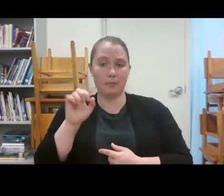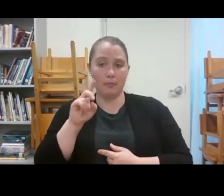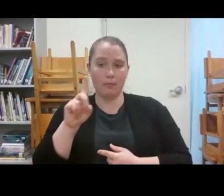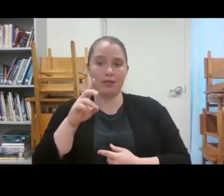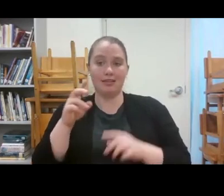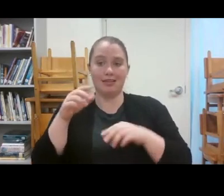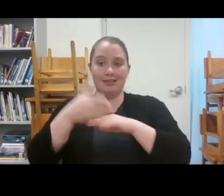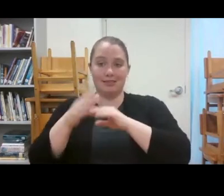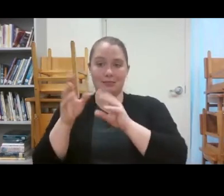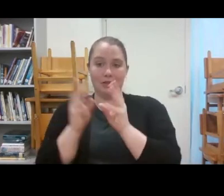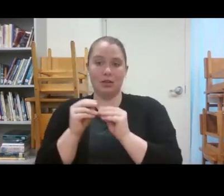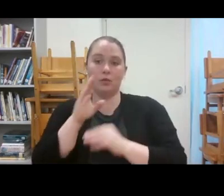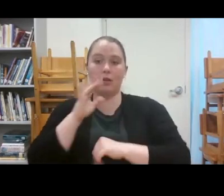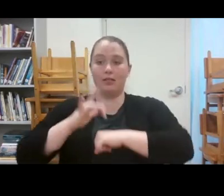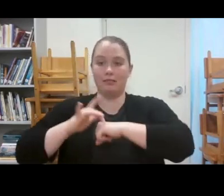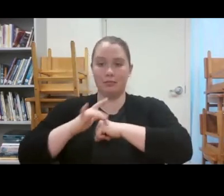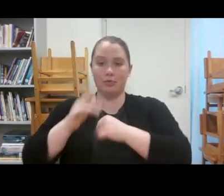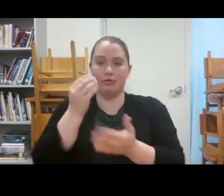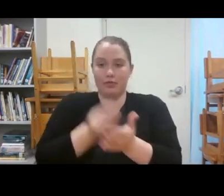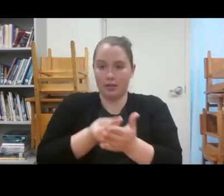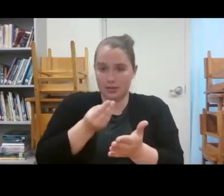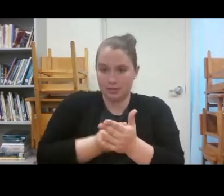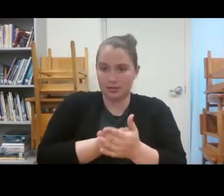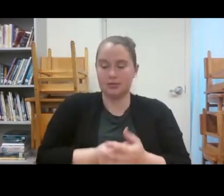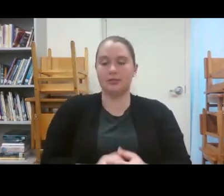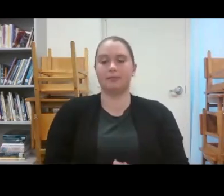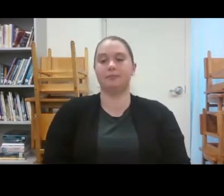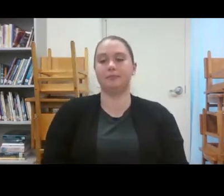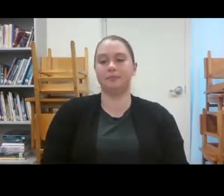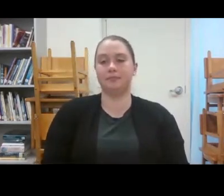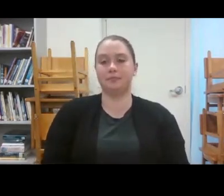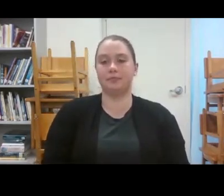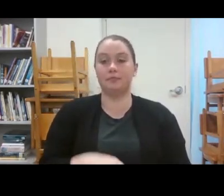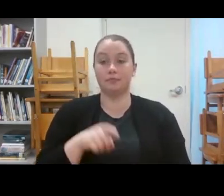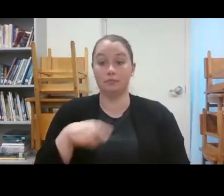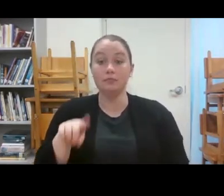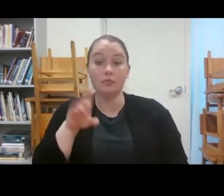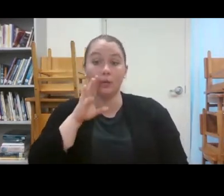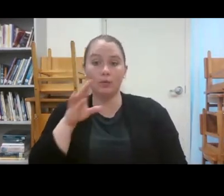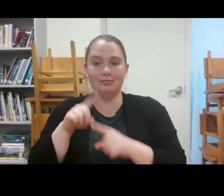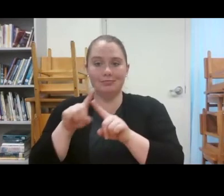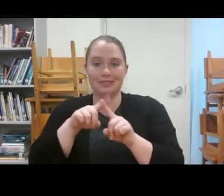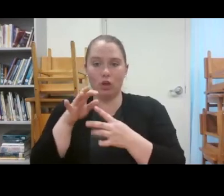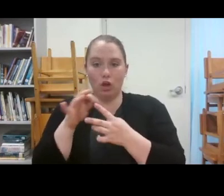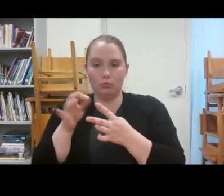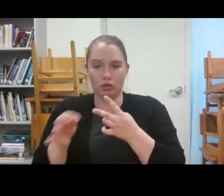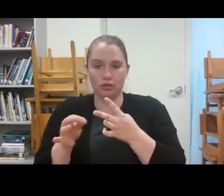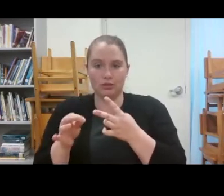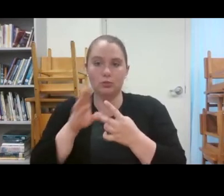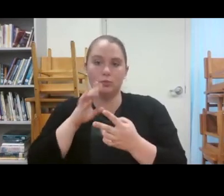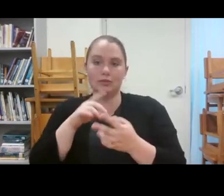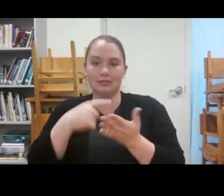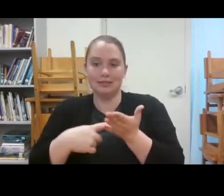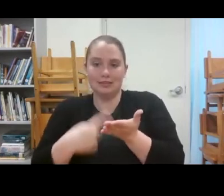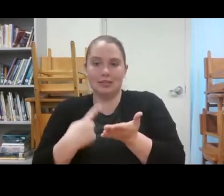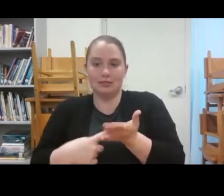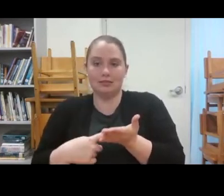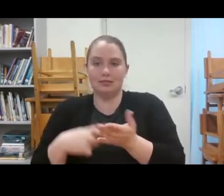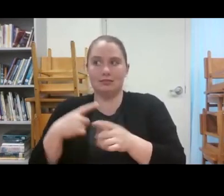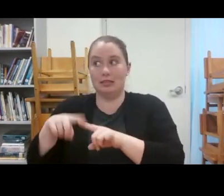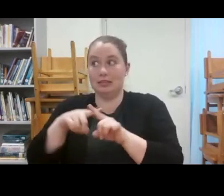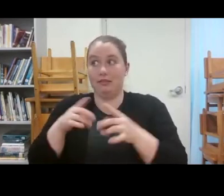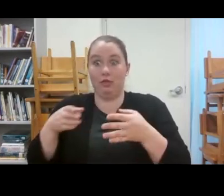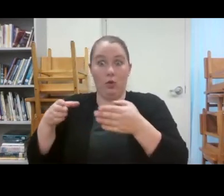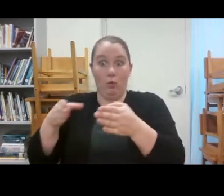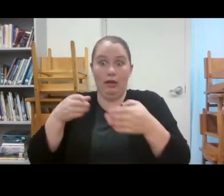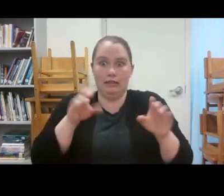meeting, and available funds. They'll put together a couple different options to talk about. There's different ways to skin a